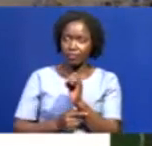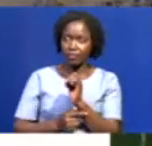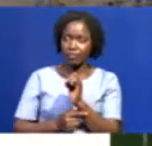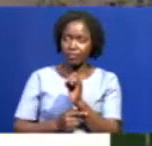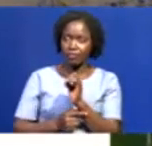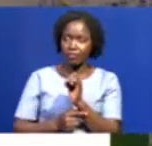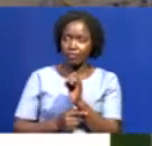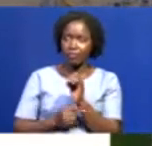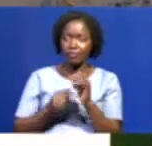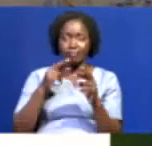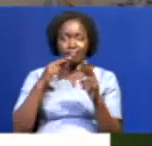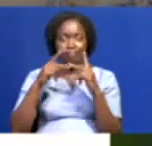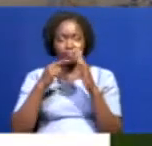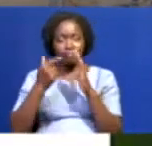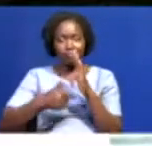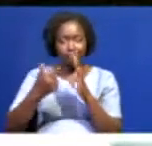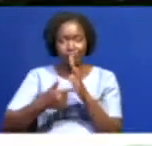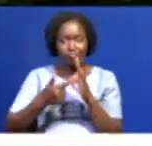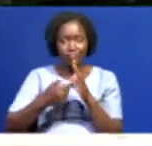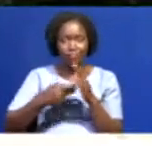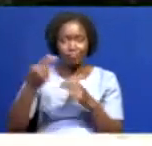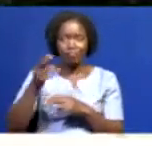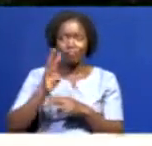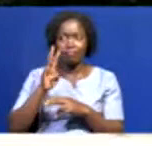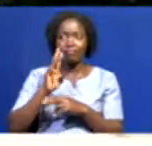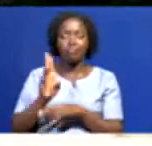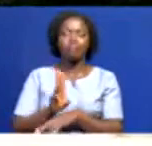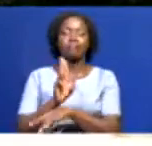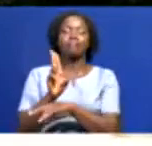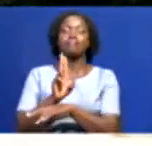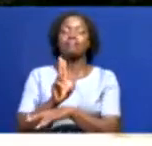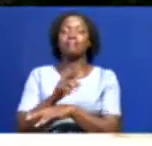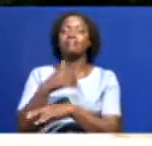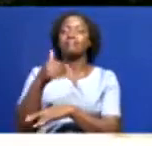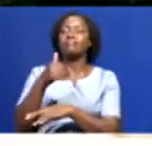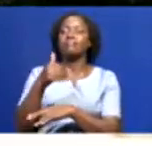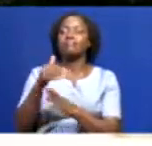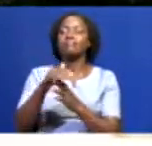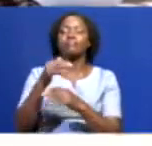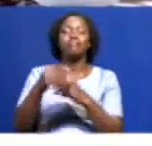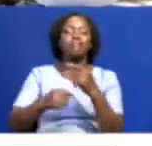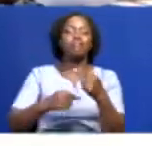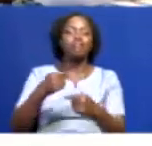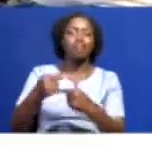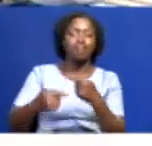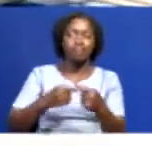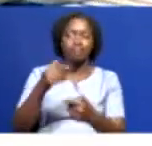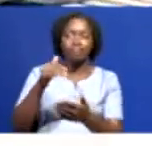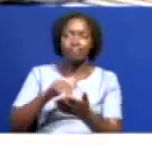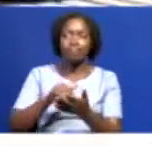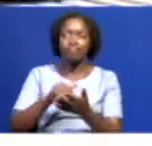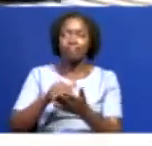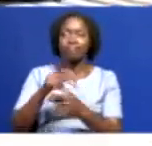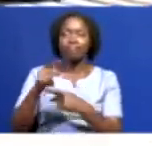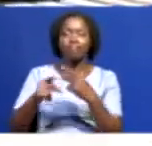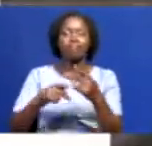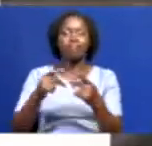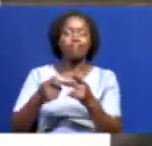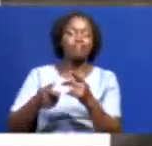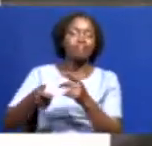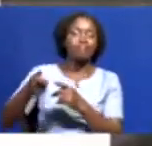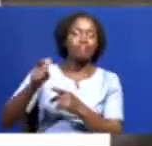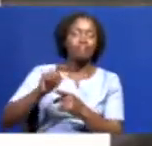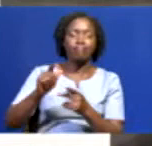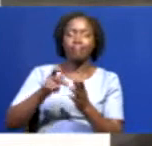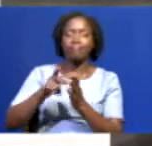Hospitality facilities and industries are high water consumers who often opt for recycling. The process often increases running costs due